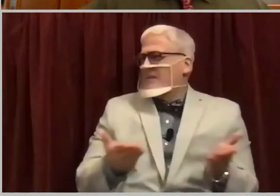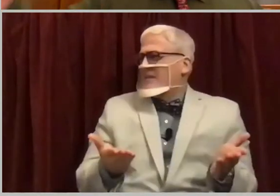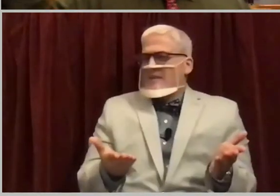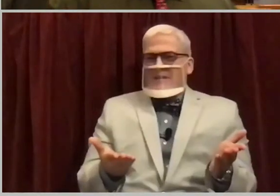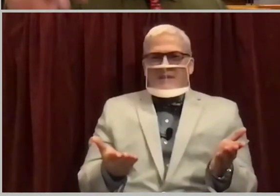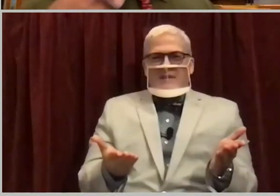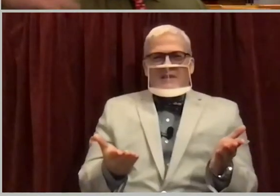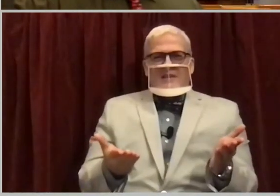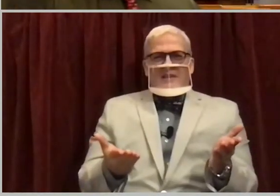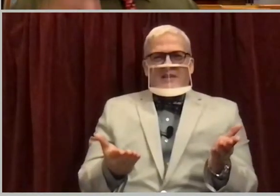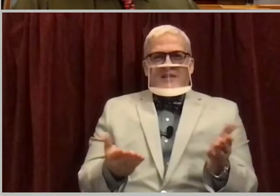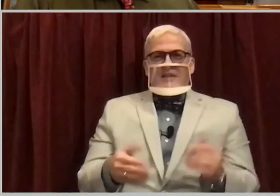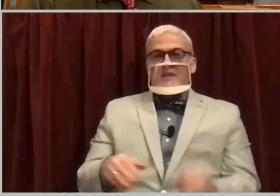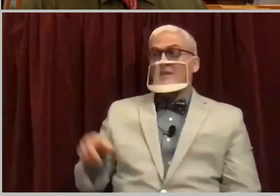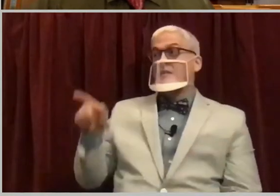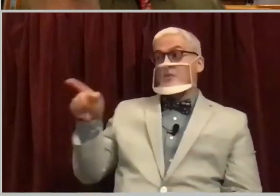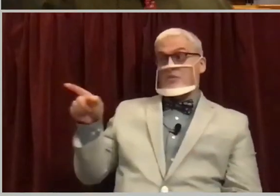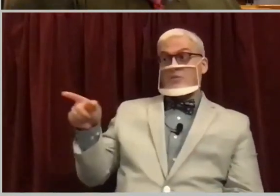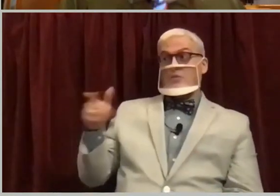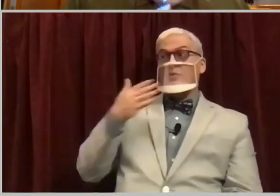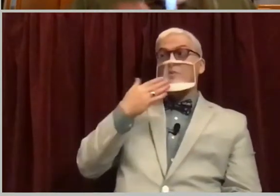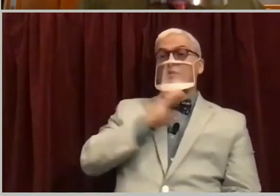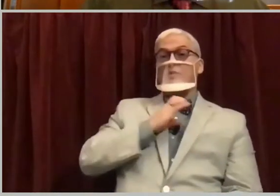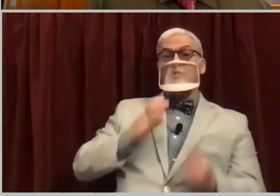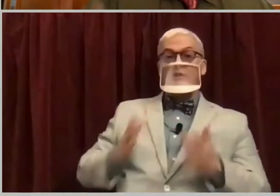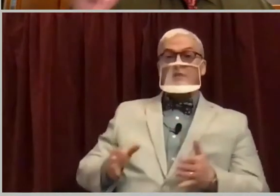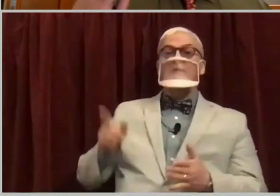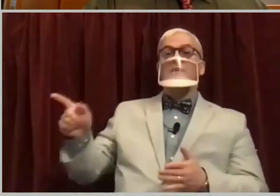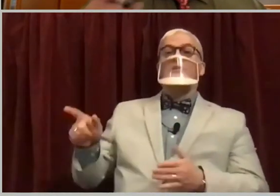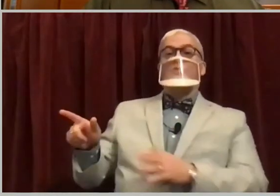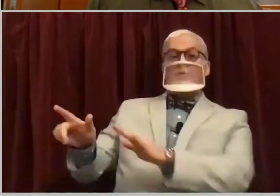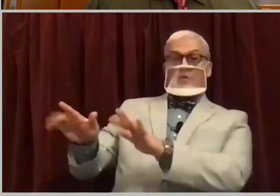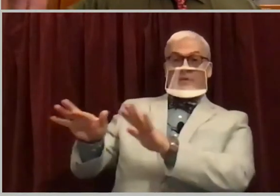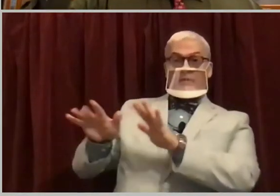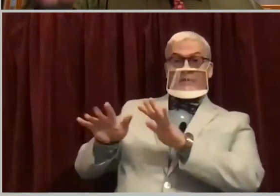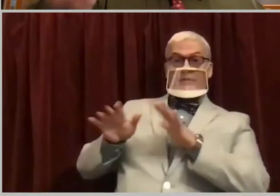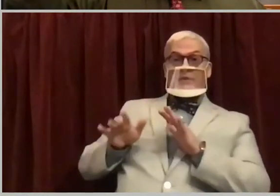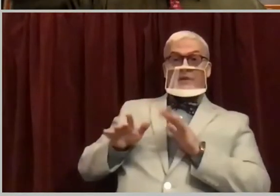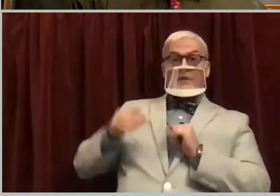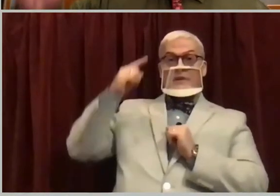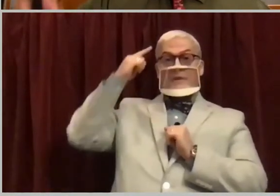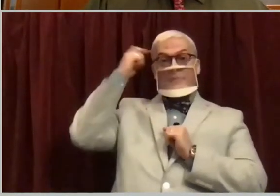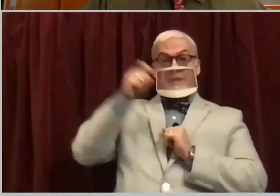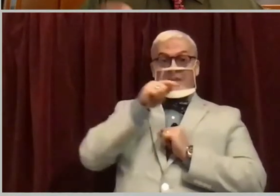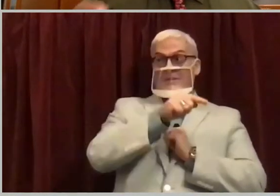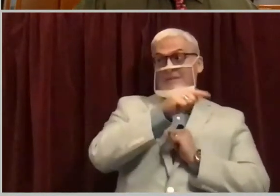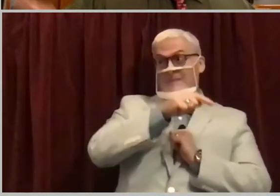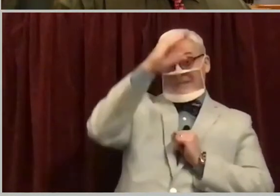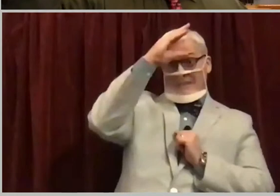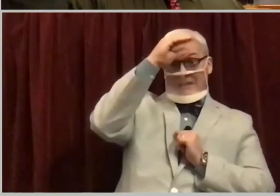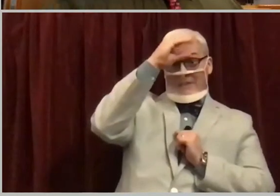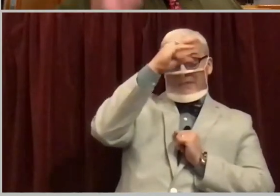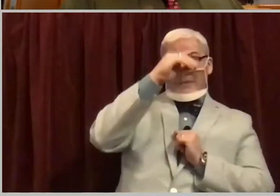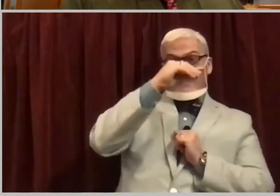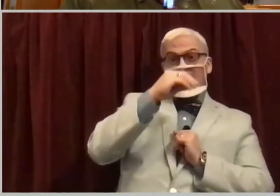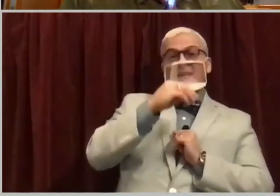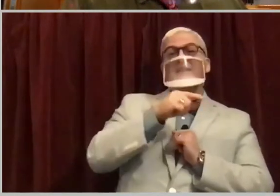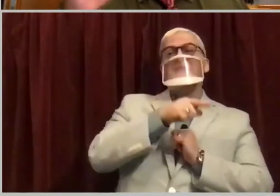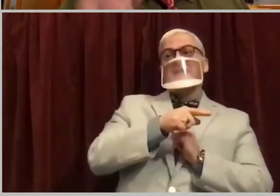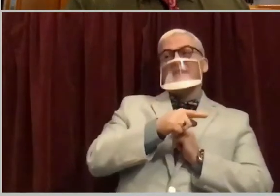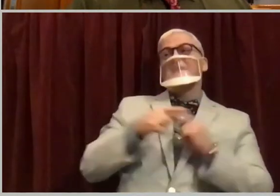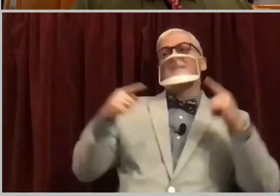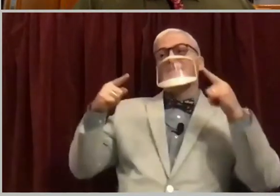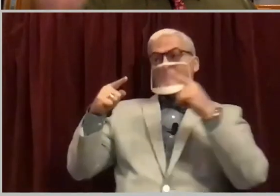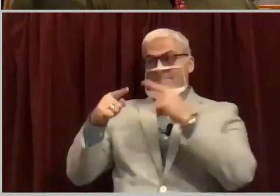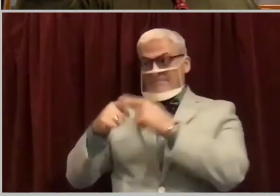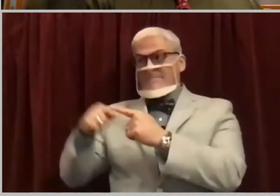are feeding? Good Christian, fear for sinners,